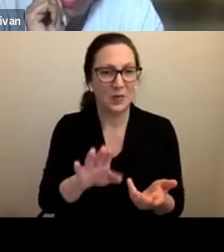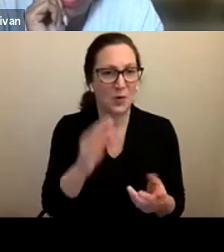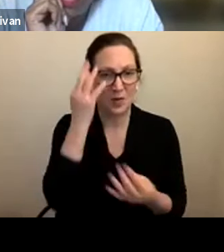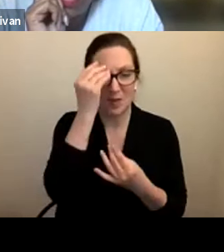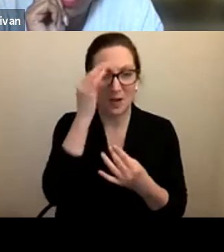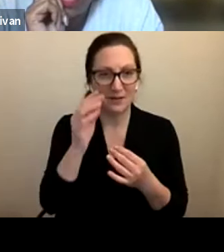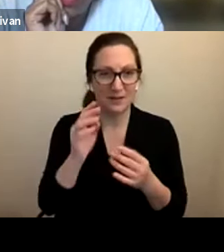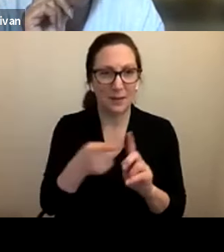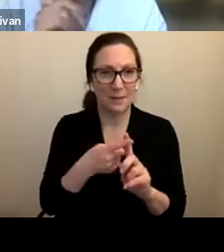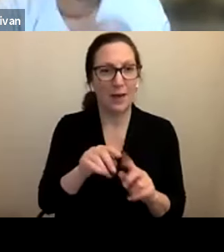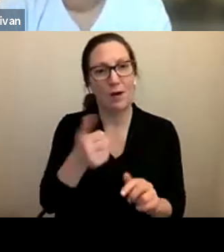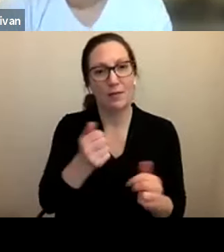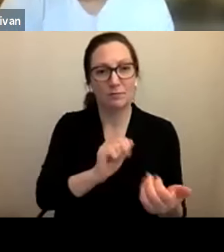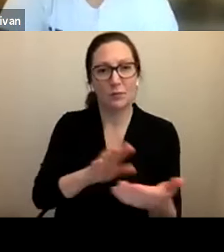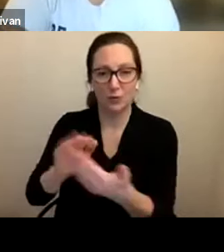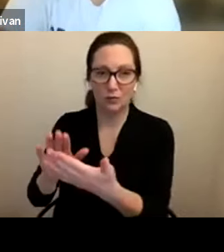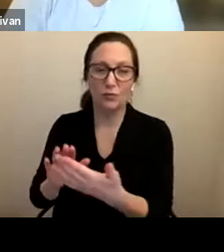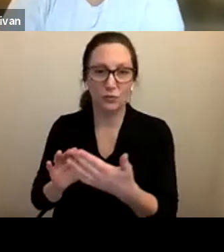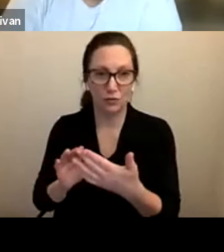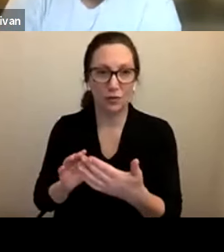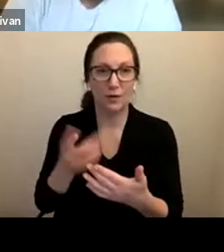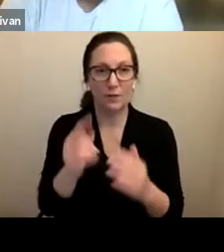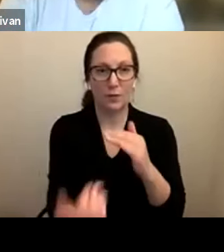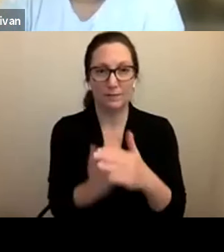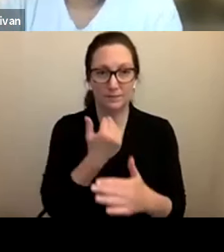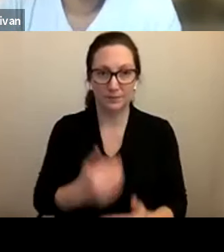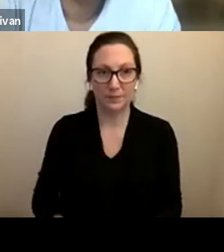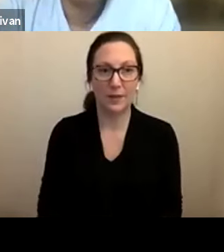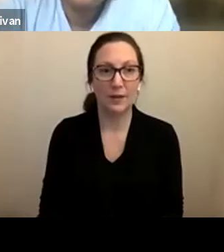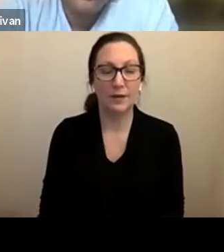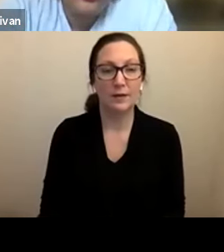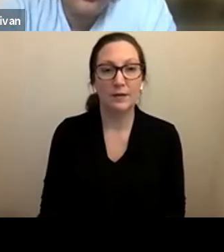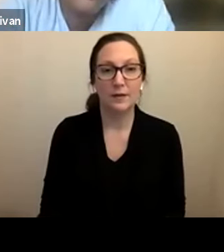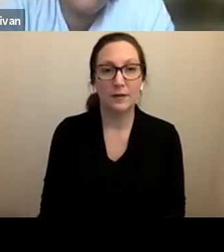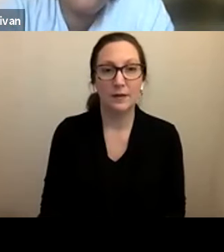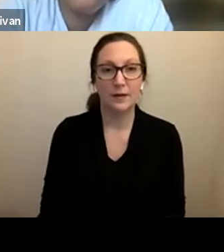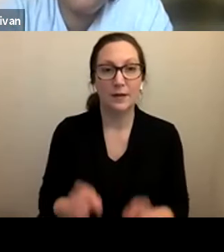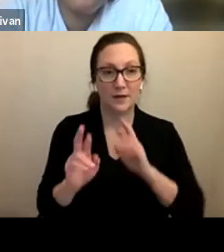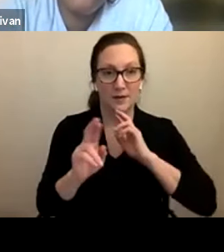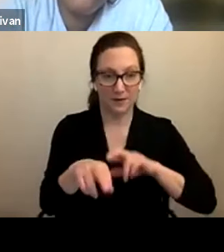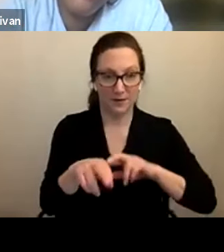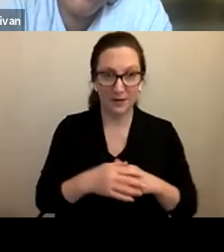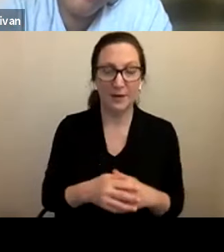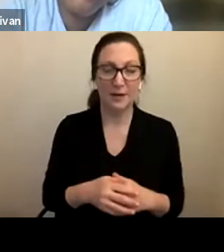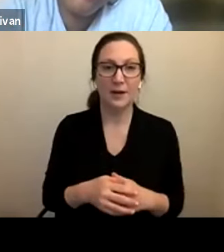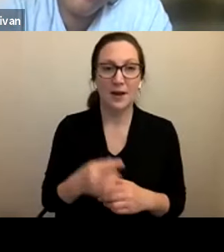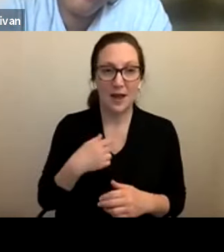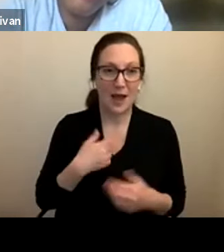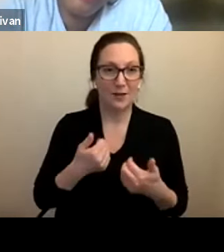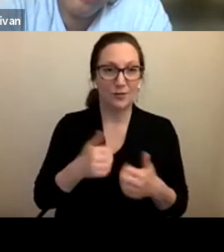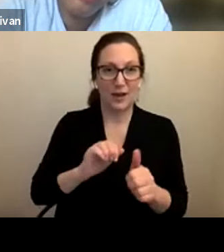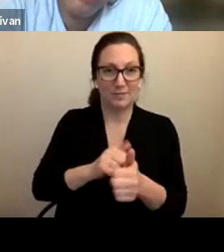some other methods of entrance? Well, I tried to stay away from